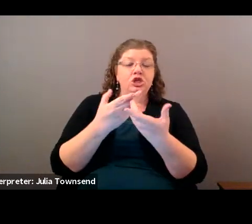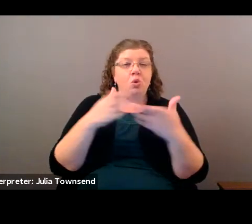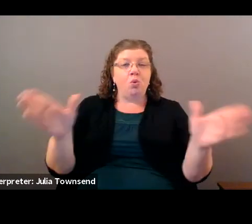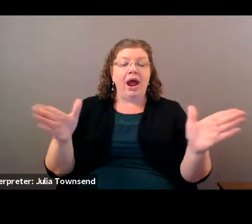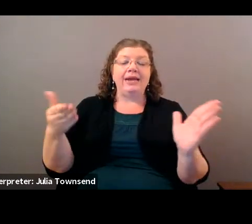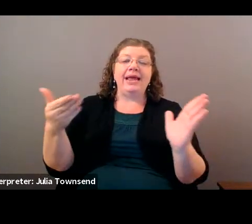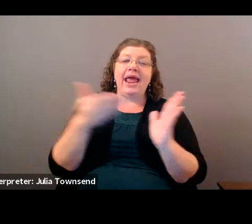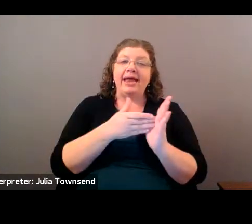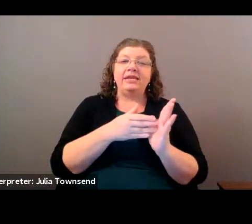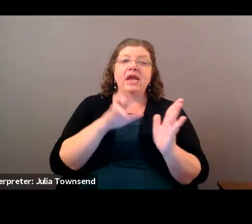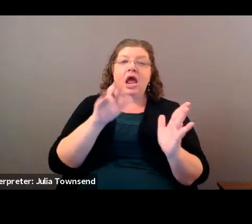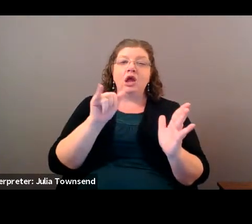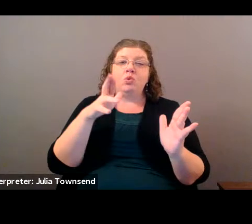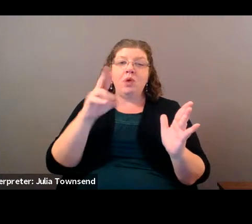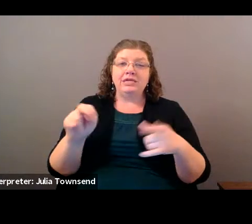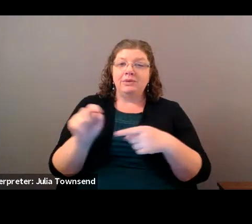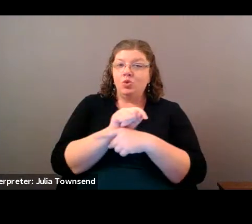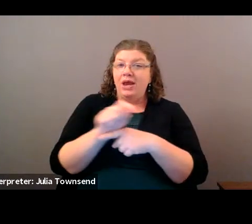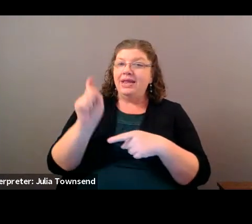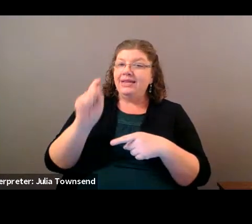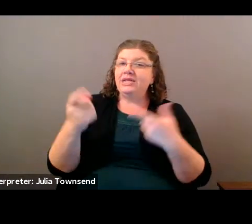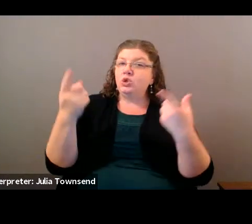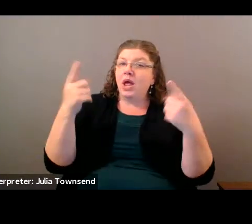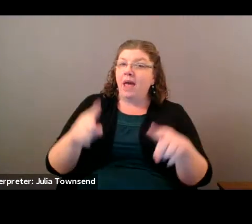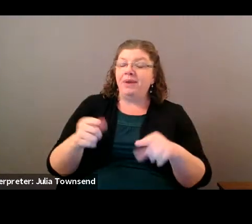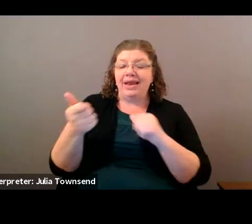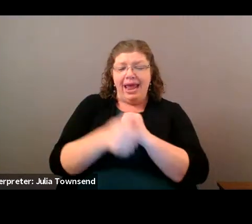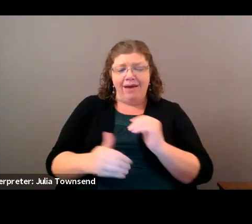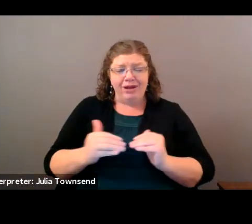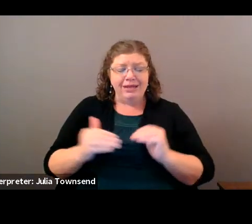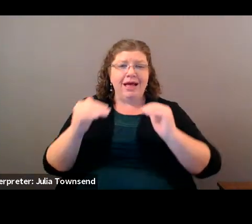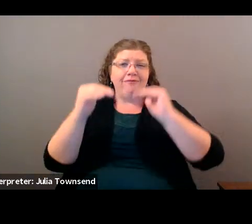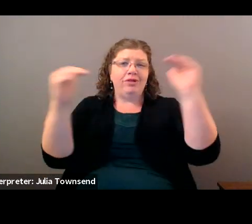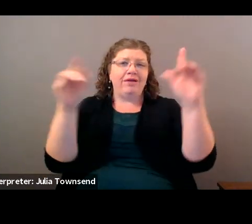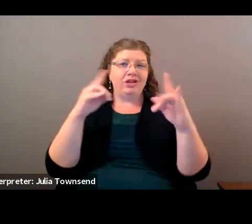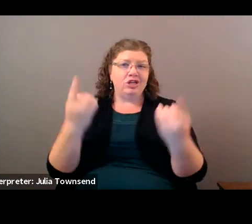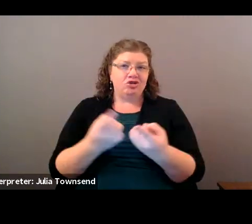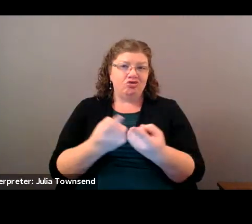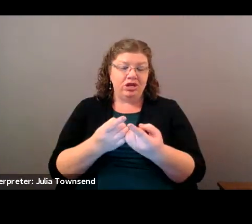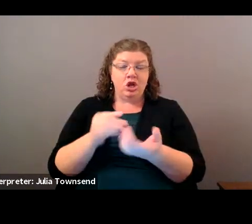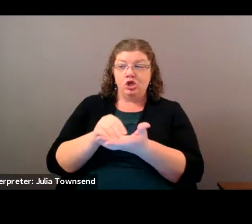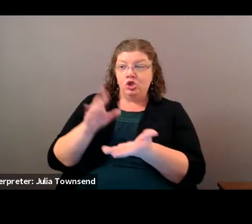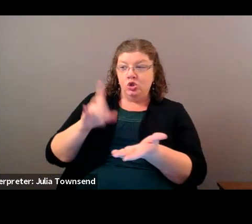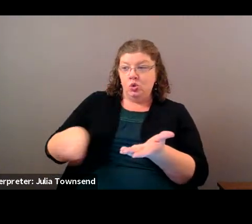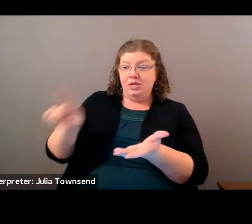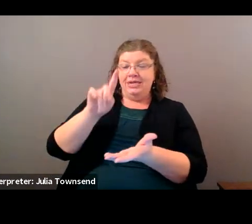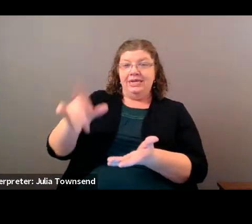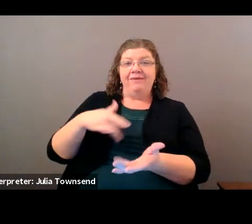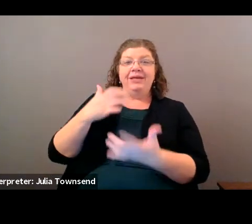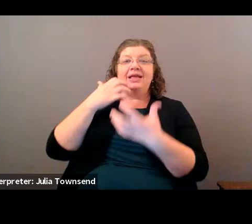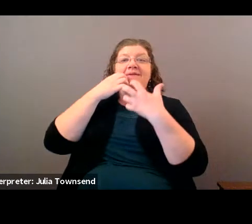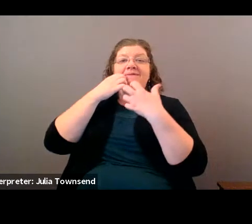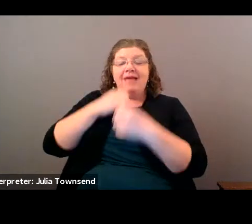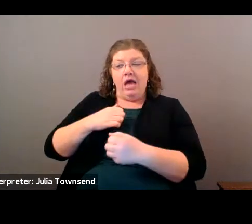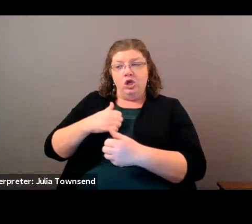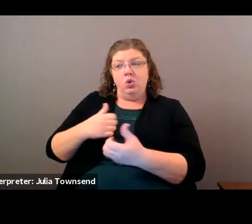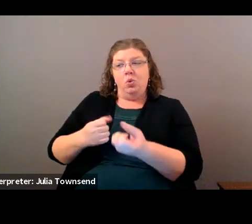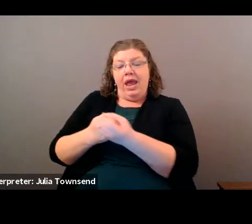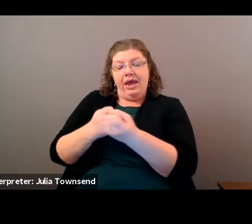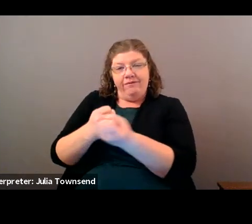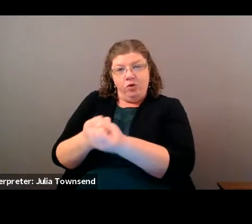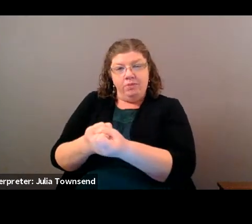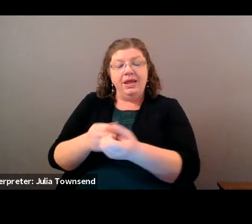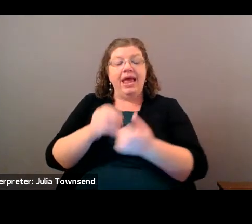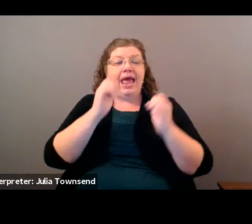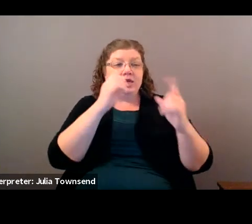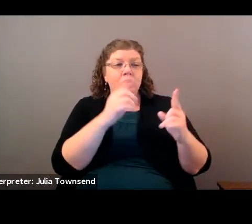anti-racism training that needs to happen at every level of the district. Students need to feel valued and affirmed, and educators and staff should